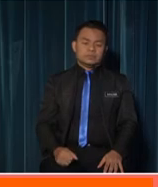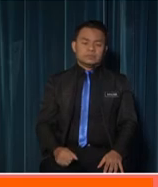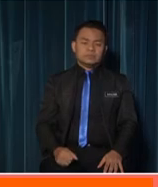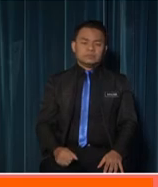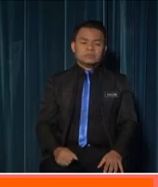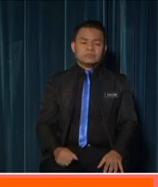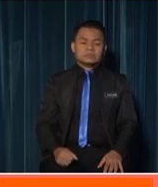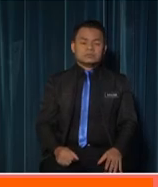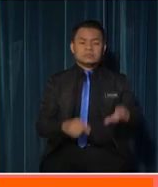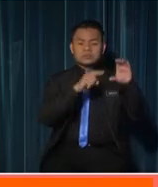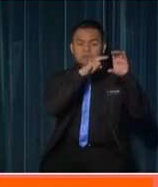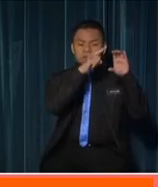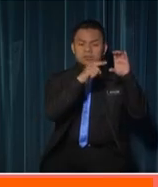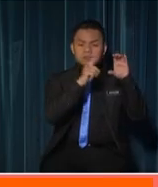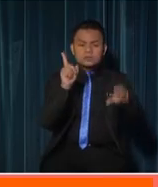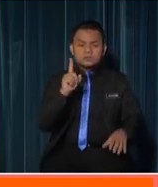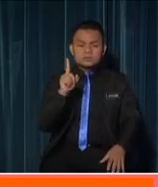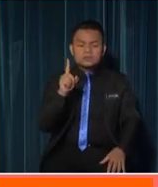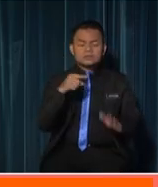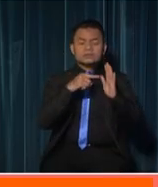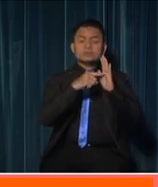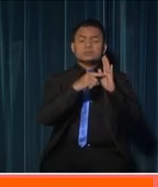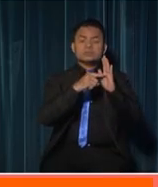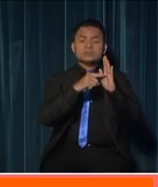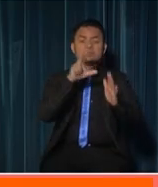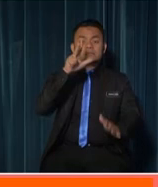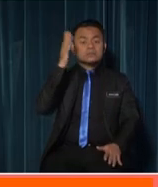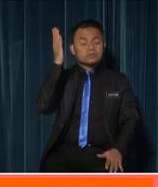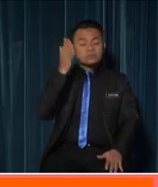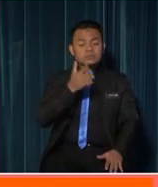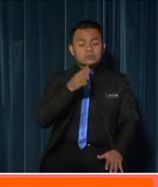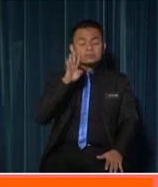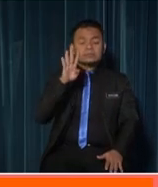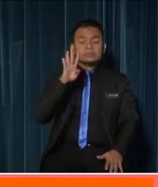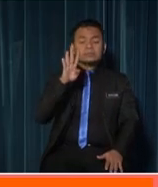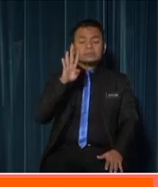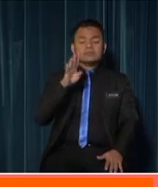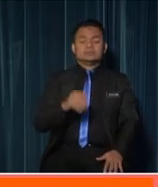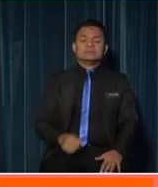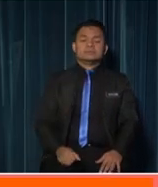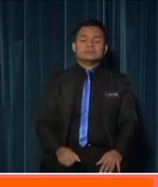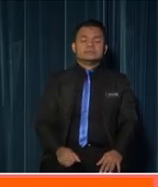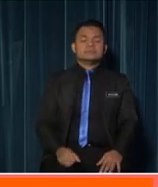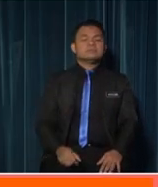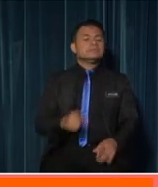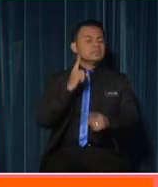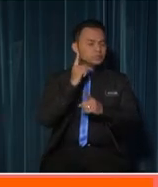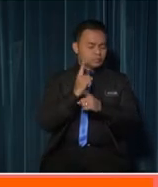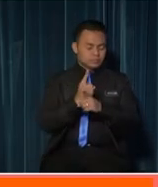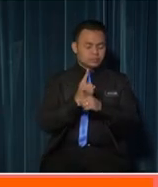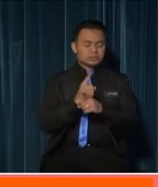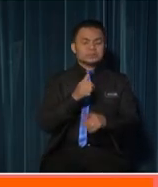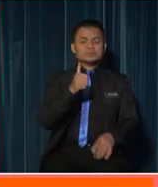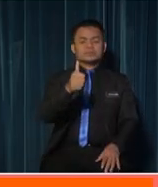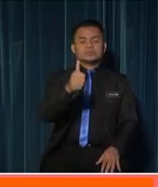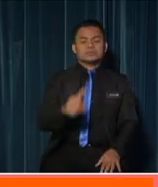shows 3/4 of an hour? Ha! Good! The answer